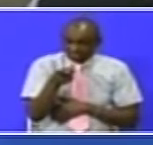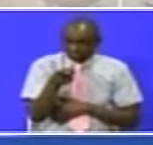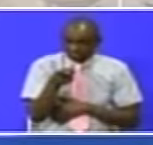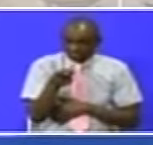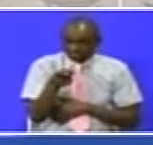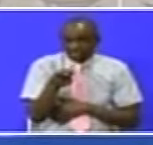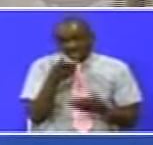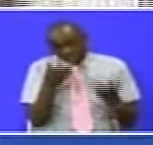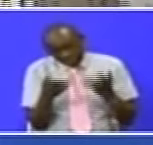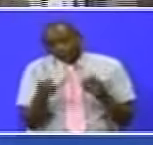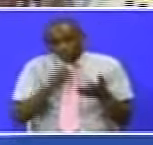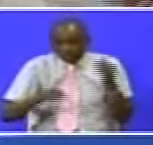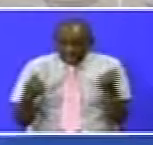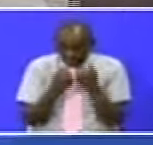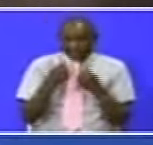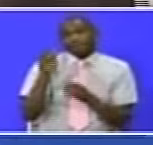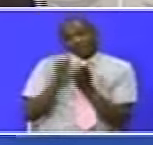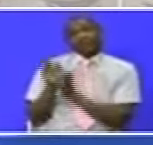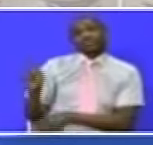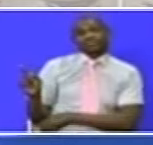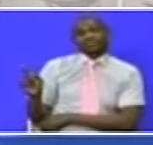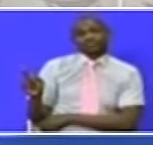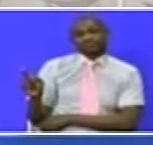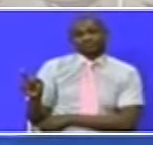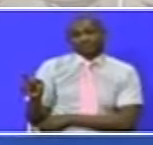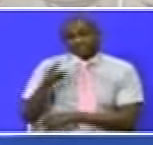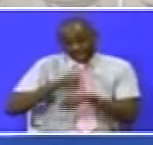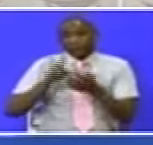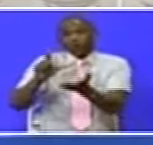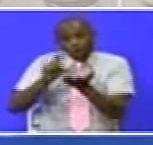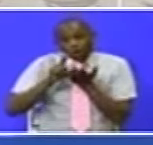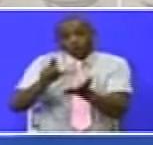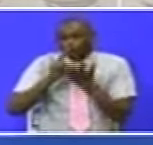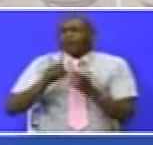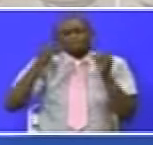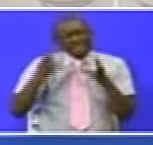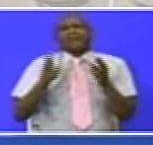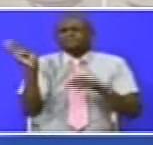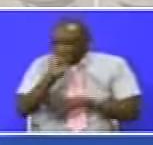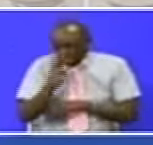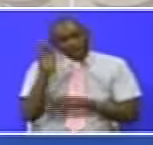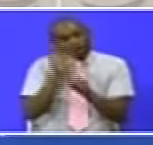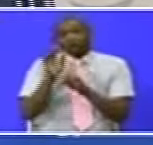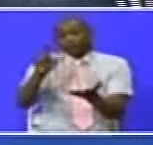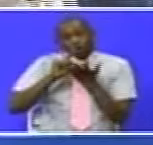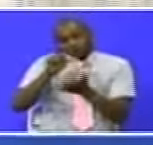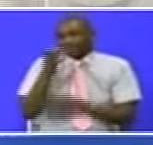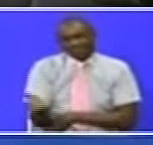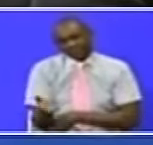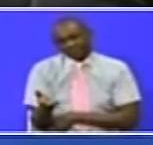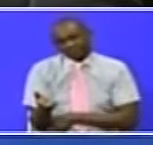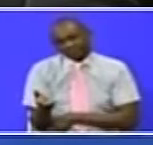practices, such as what befell Chase Bank, where insider lending running into billions of shillings became the order of the